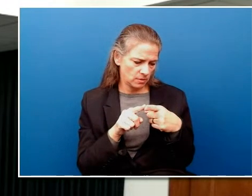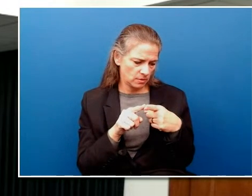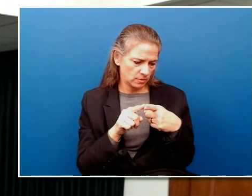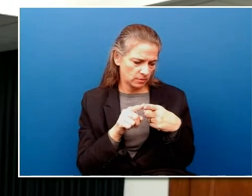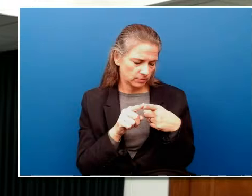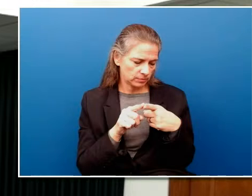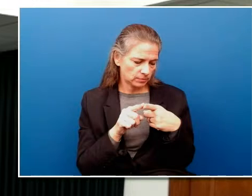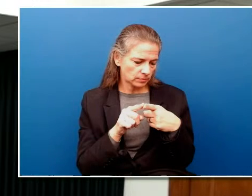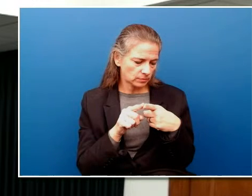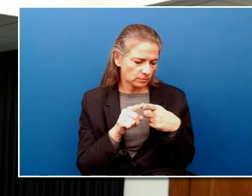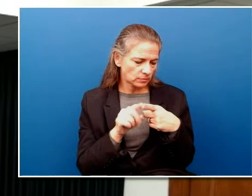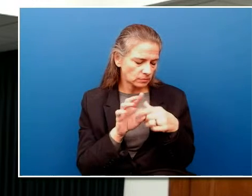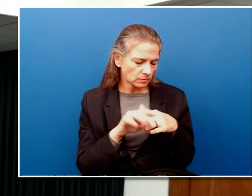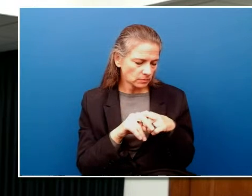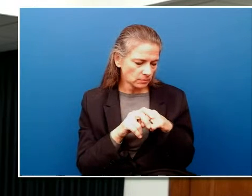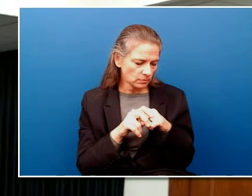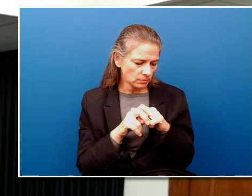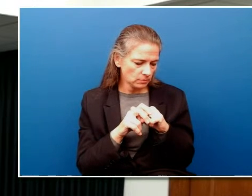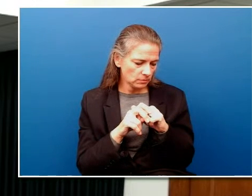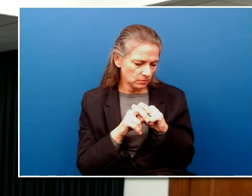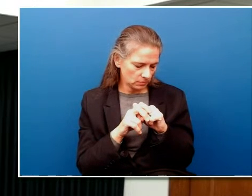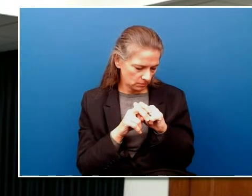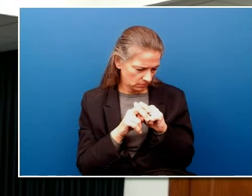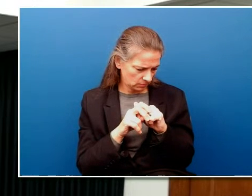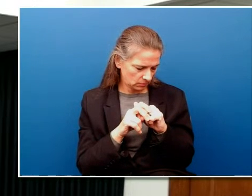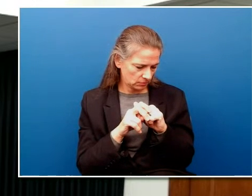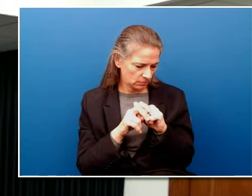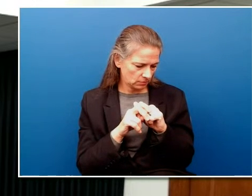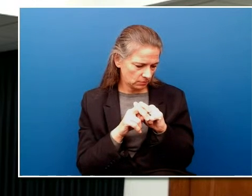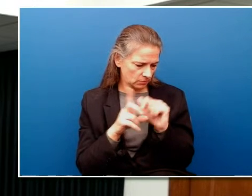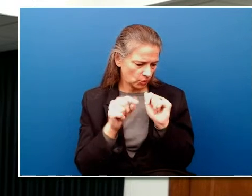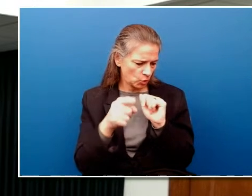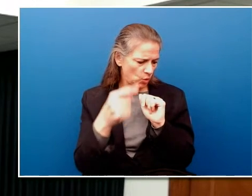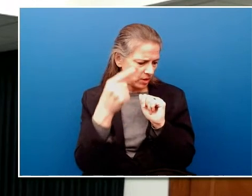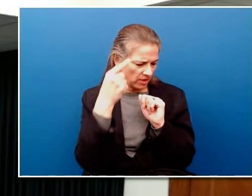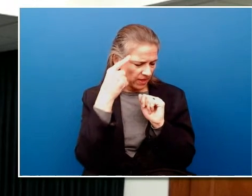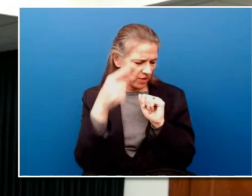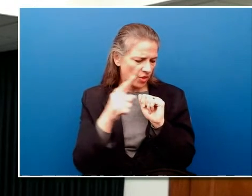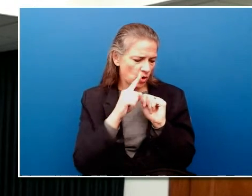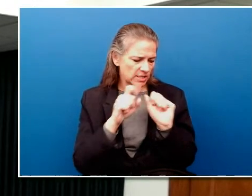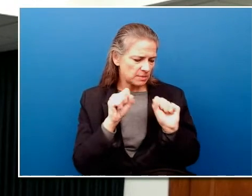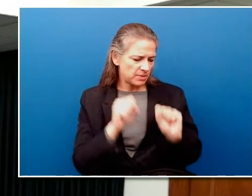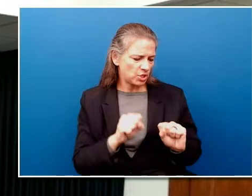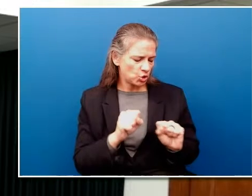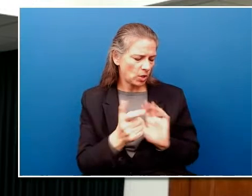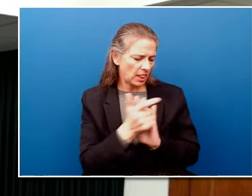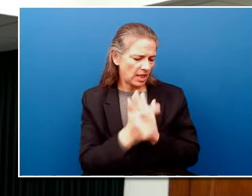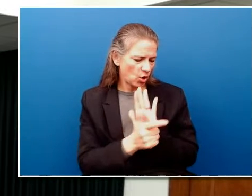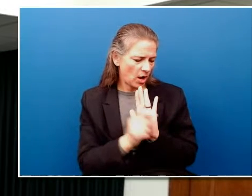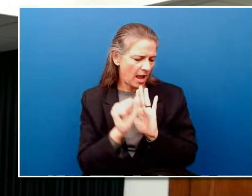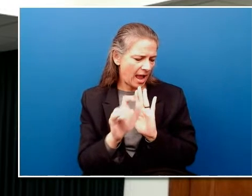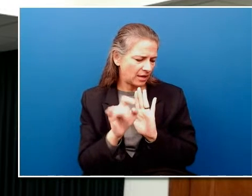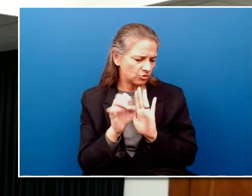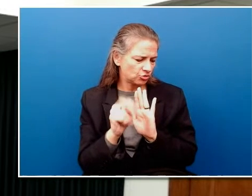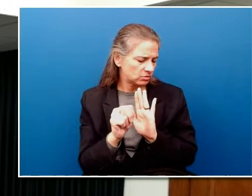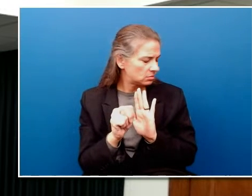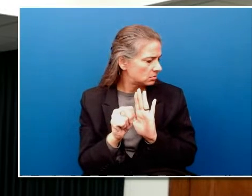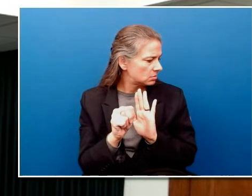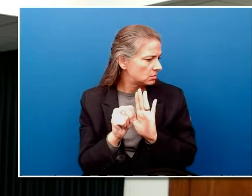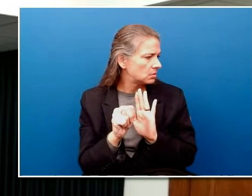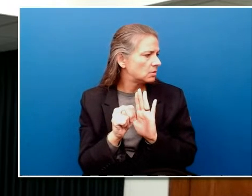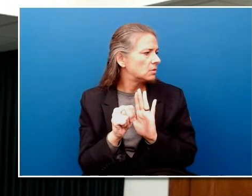back and overrides your veto, do you think there's potential legal action that you could or would pursue